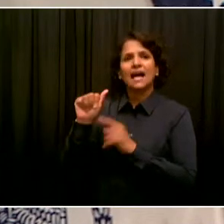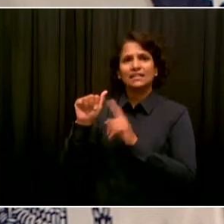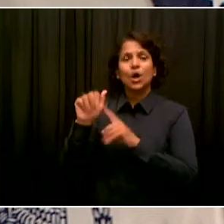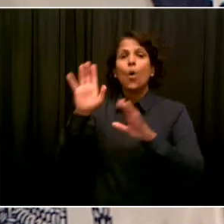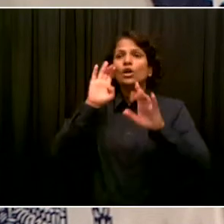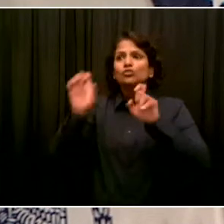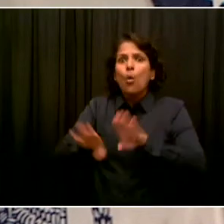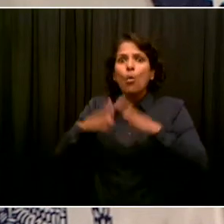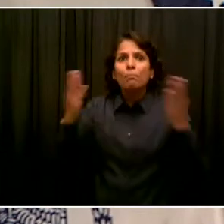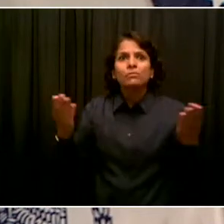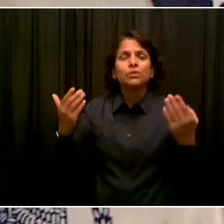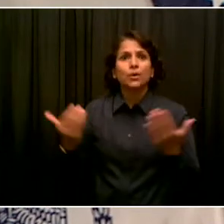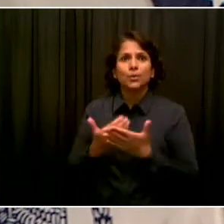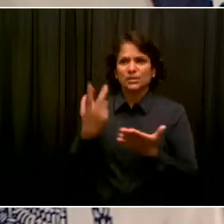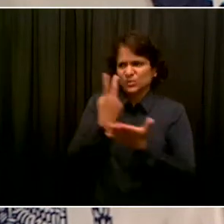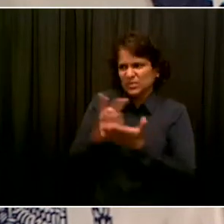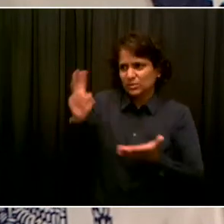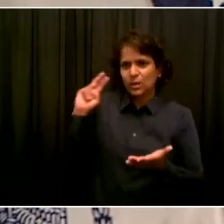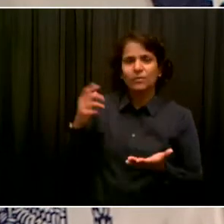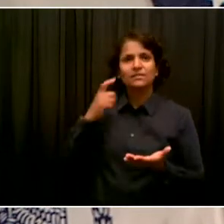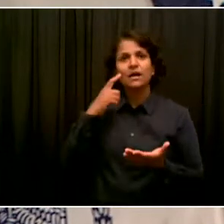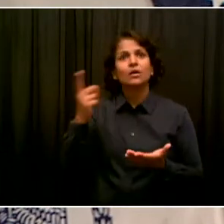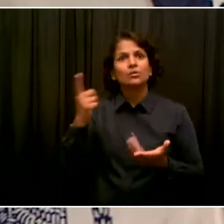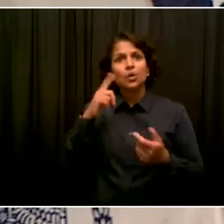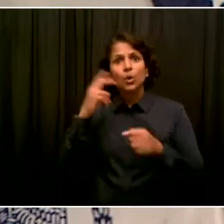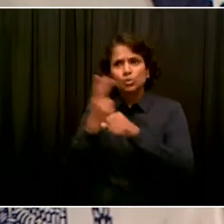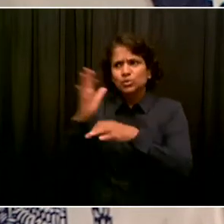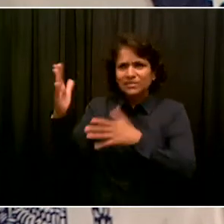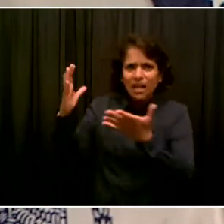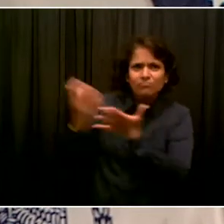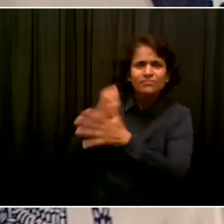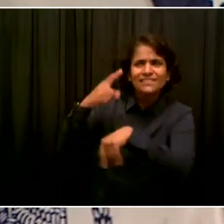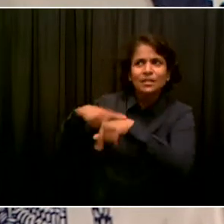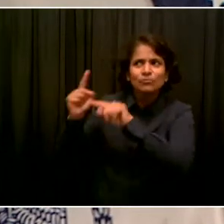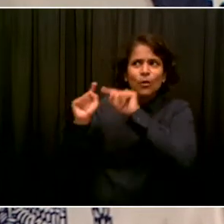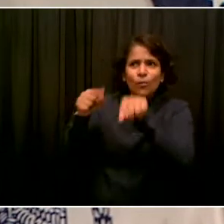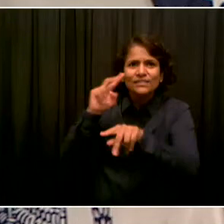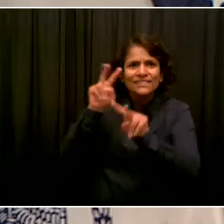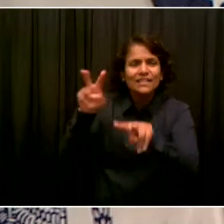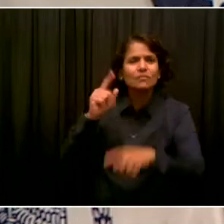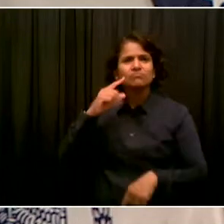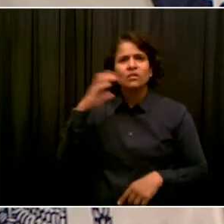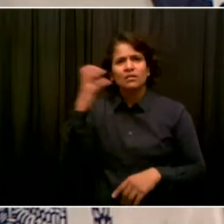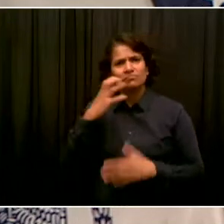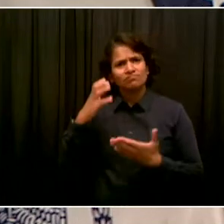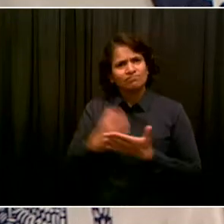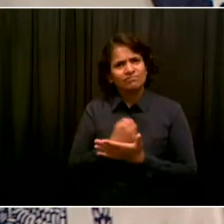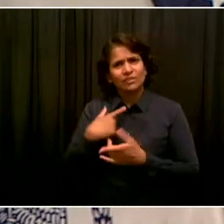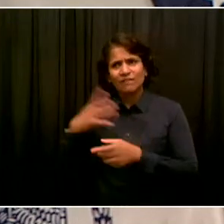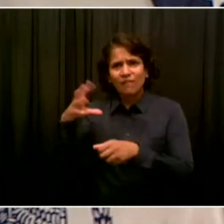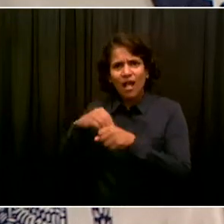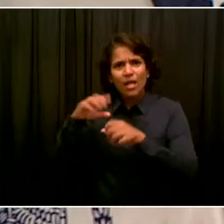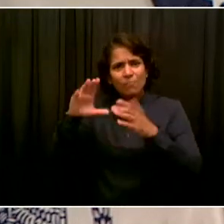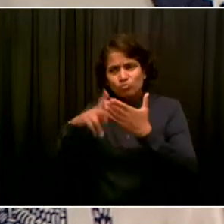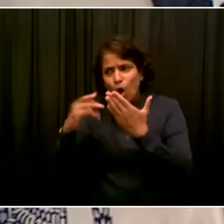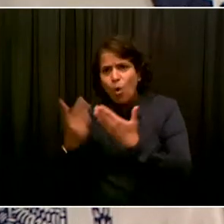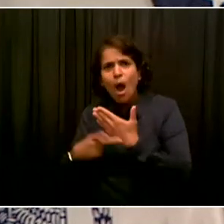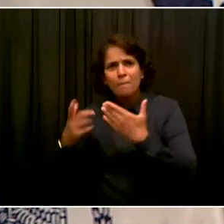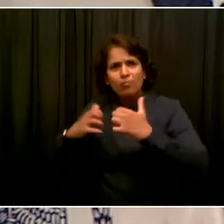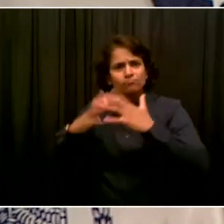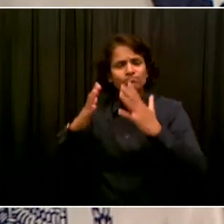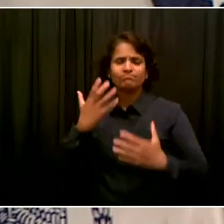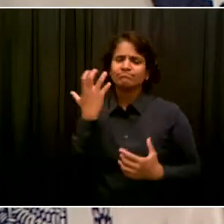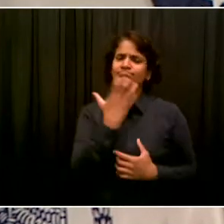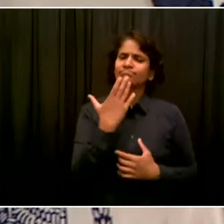you took the time to be there, and you're taking the time to be a part of this initiative with Nycha. People have been through a lot the last year